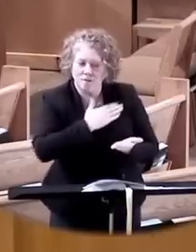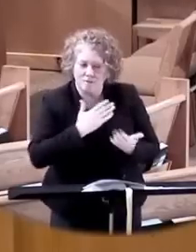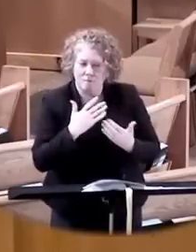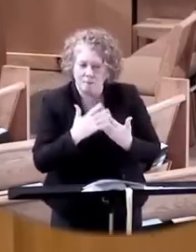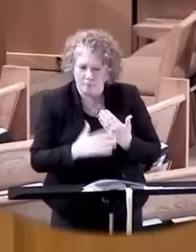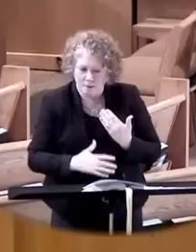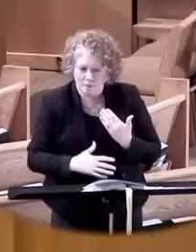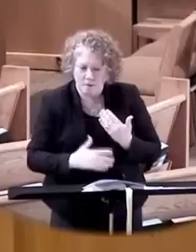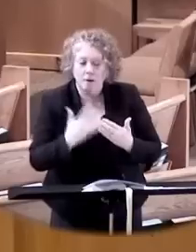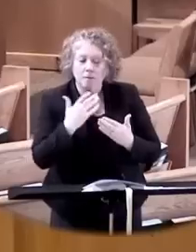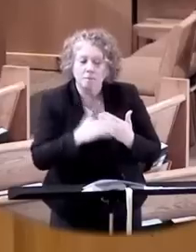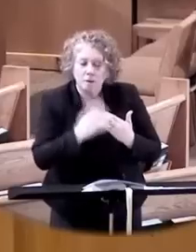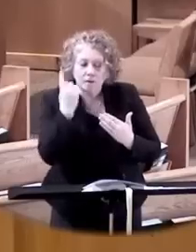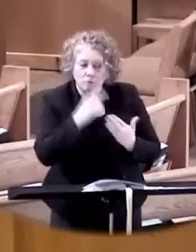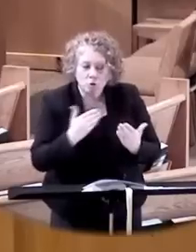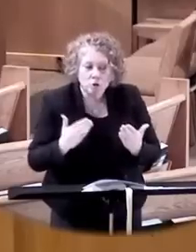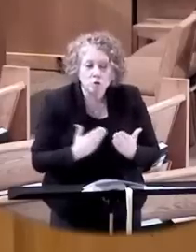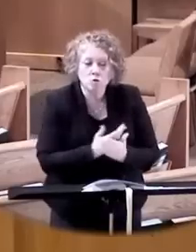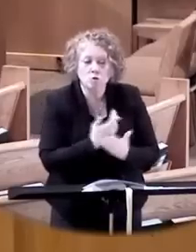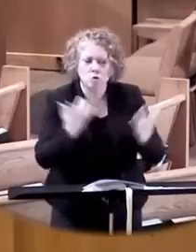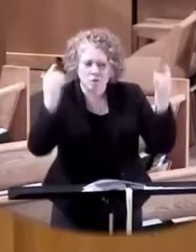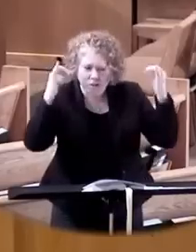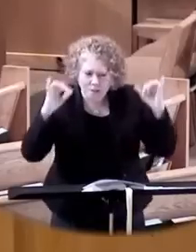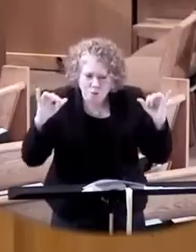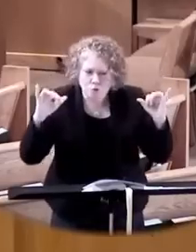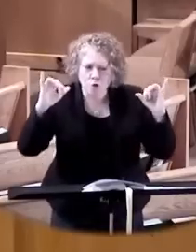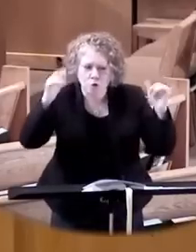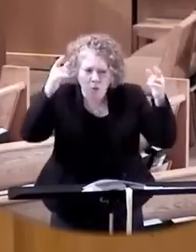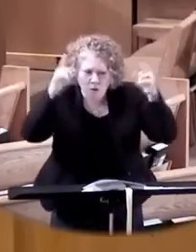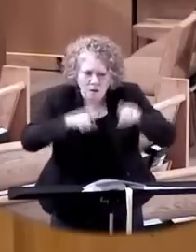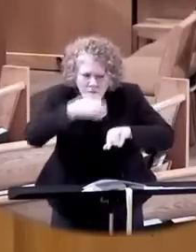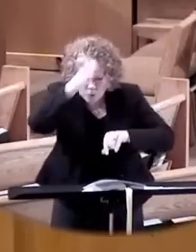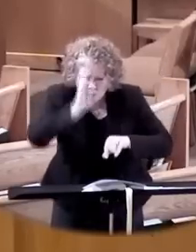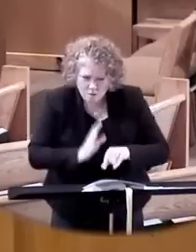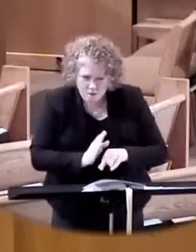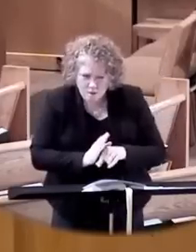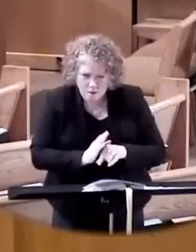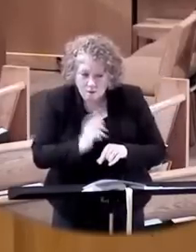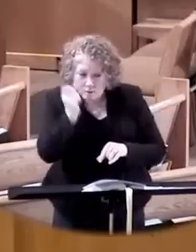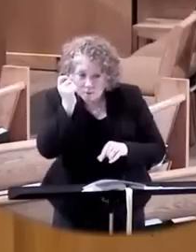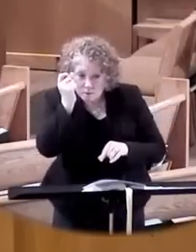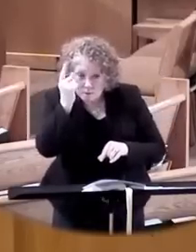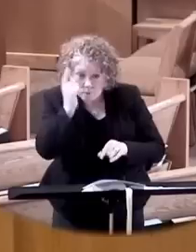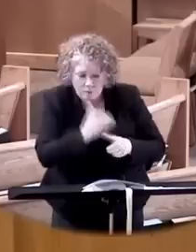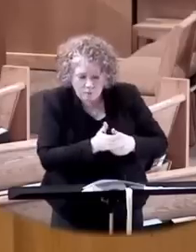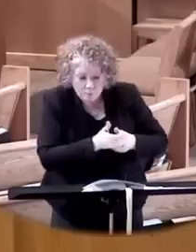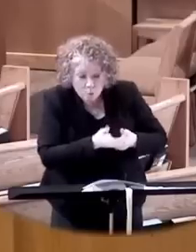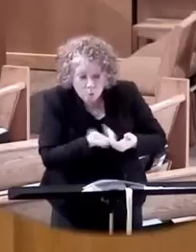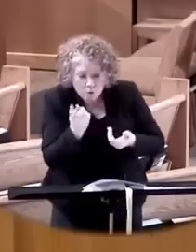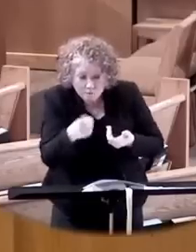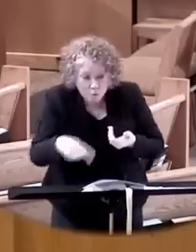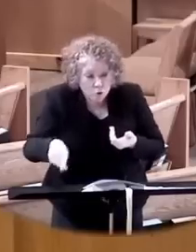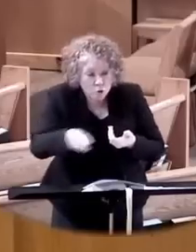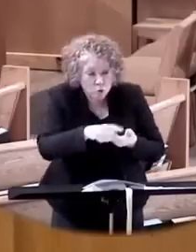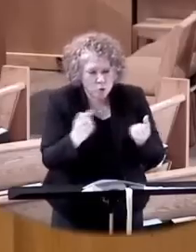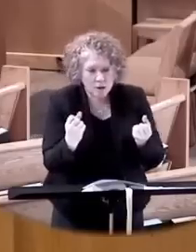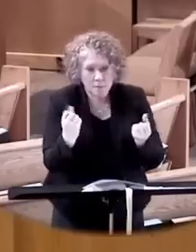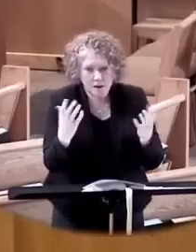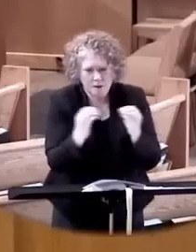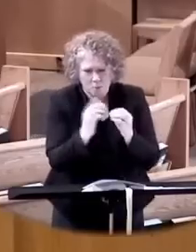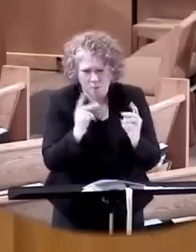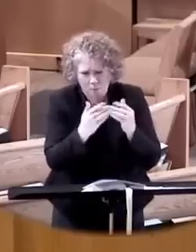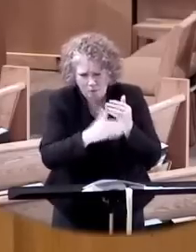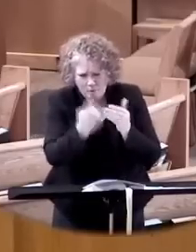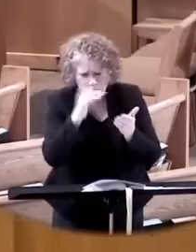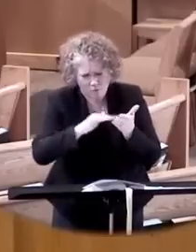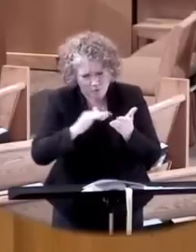chalice of my blood, the blood of the new and eternal covenant, which will be poured out for you and for many